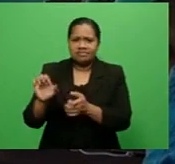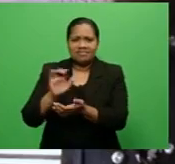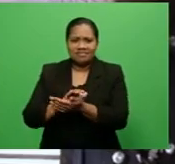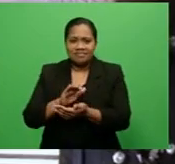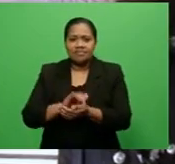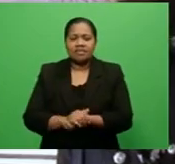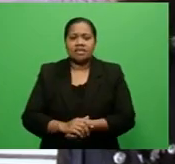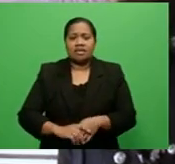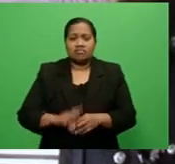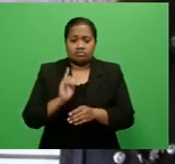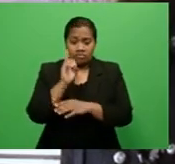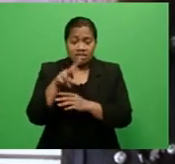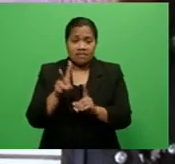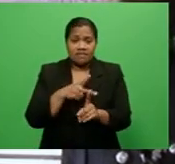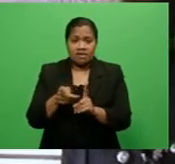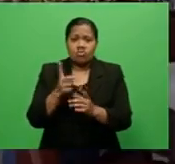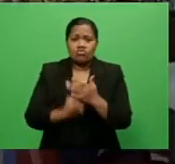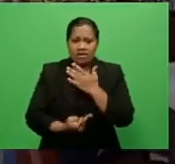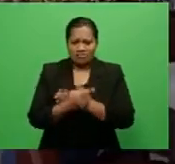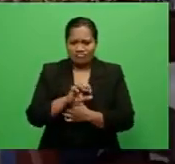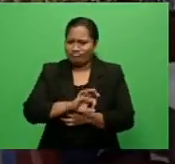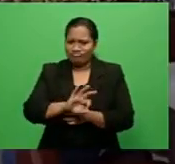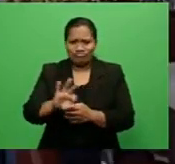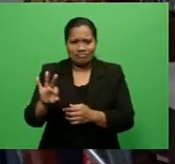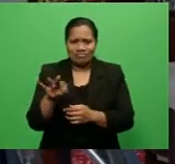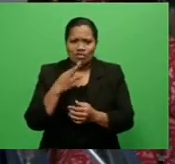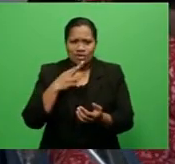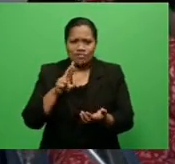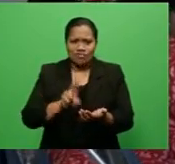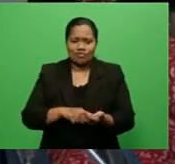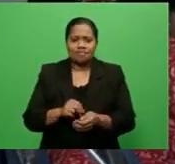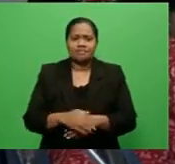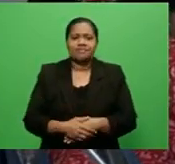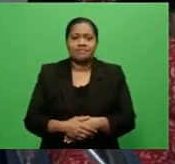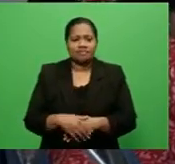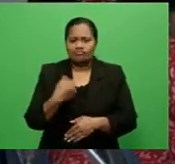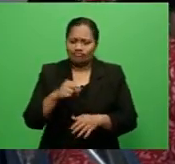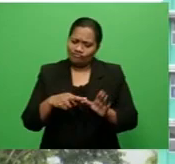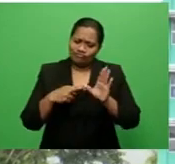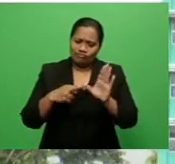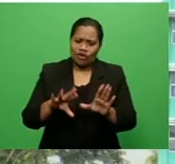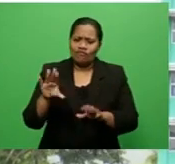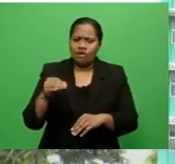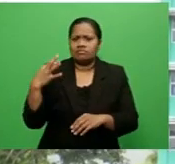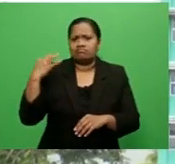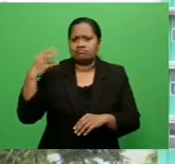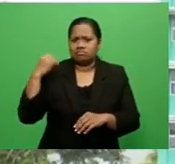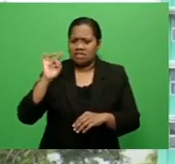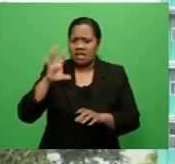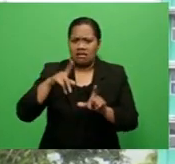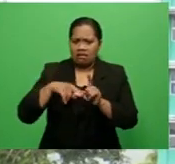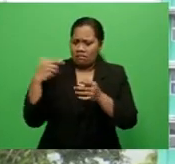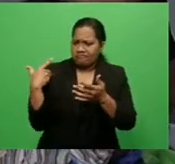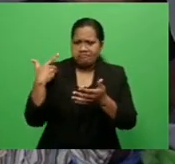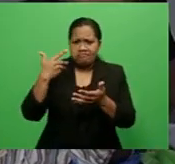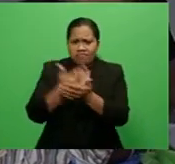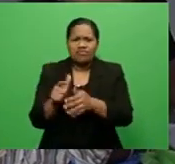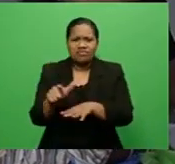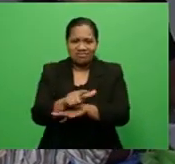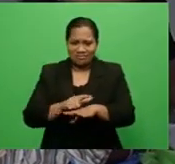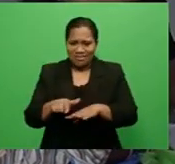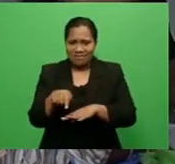Domestic violence cases still go unreported, says Turangani Koro, and no response on lot applications 10 years